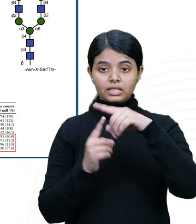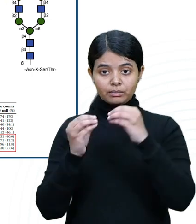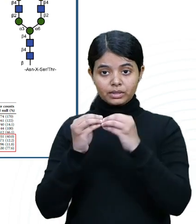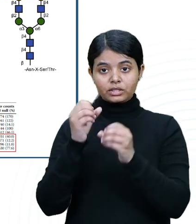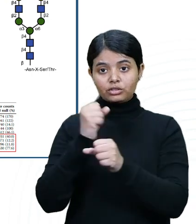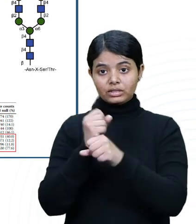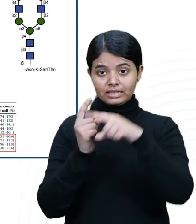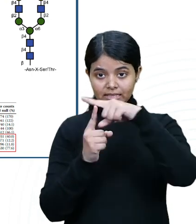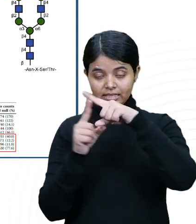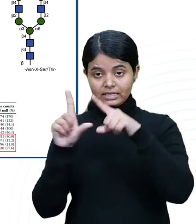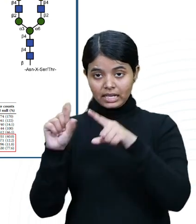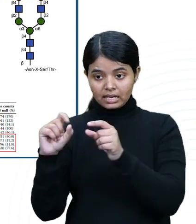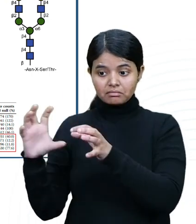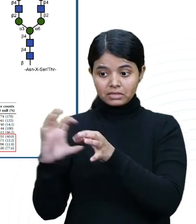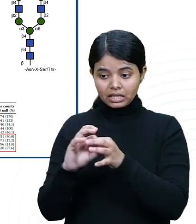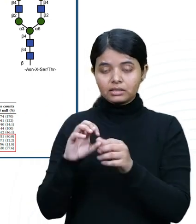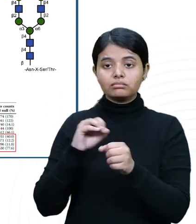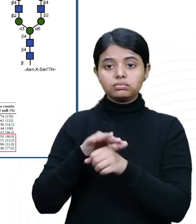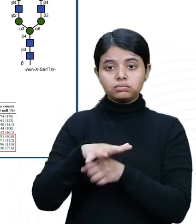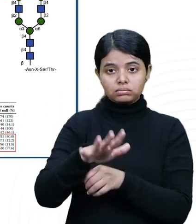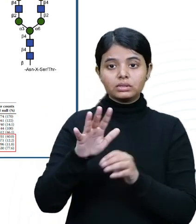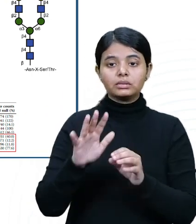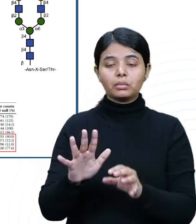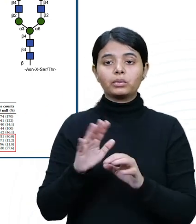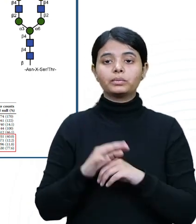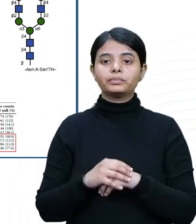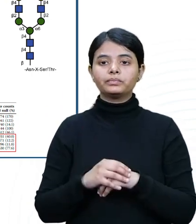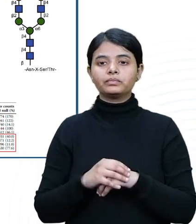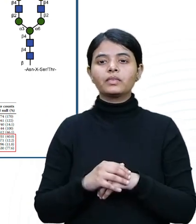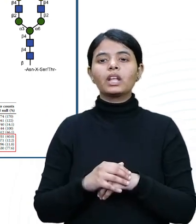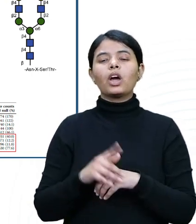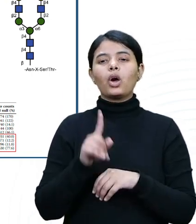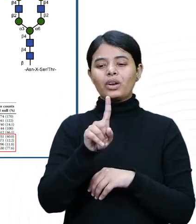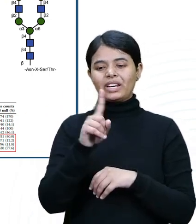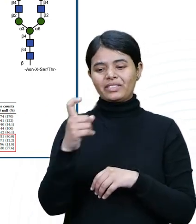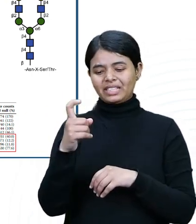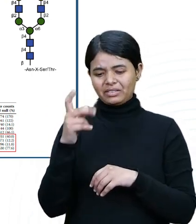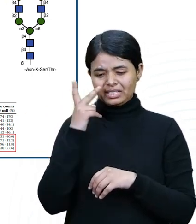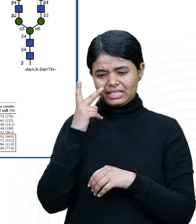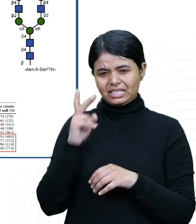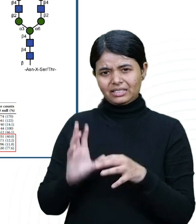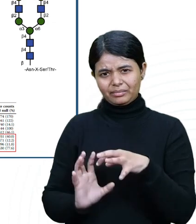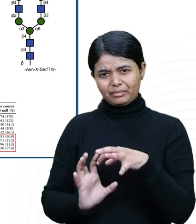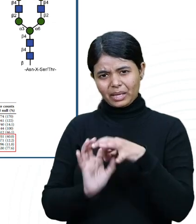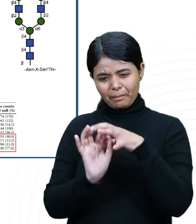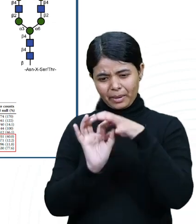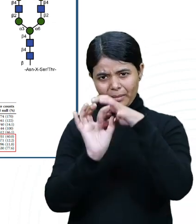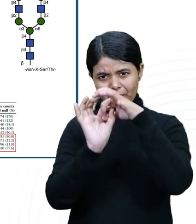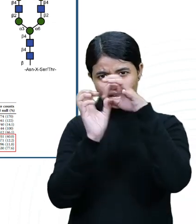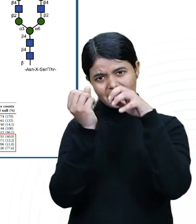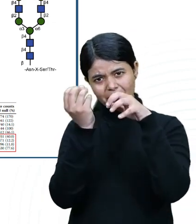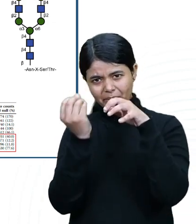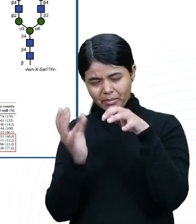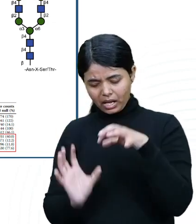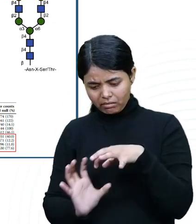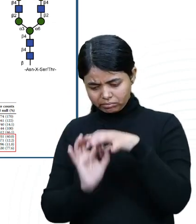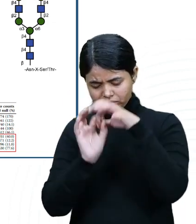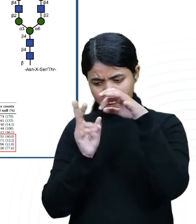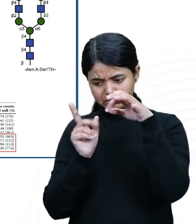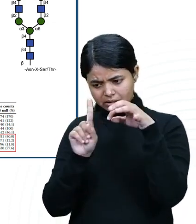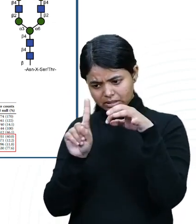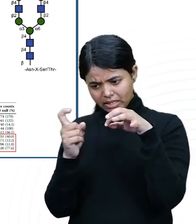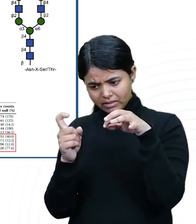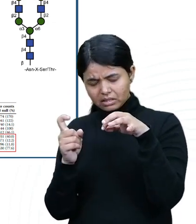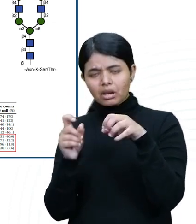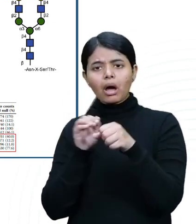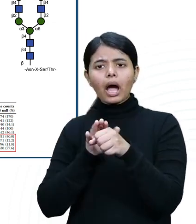us that there is more branching, linear arm is getting extended on the